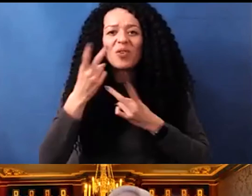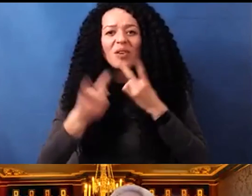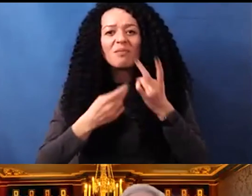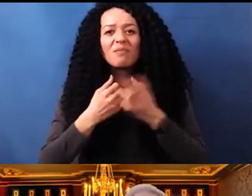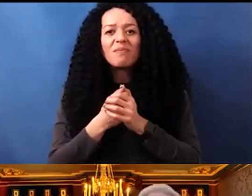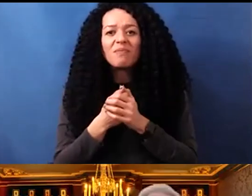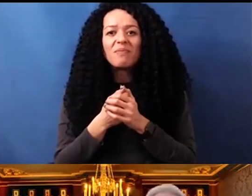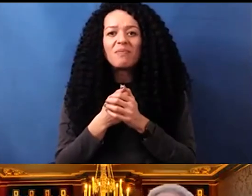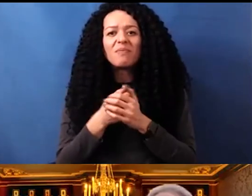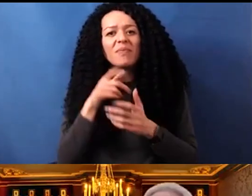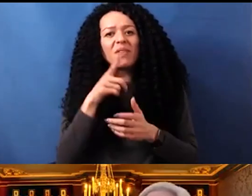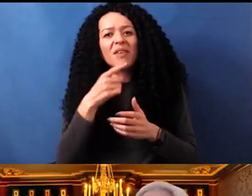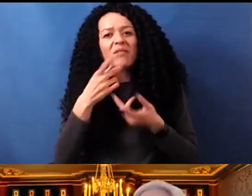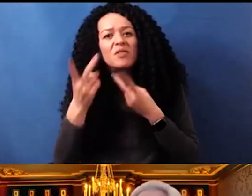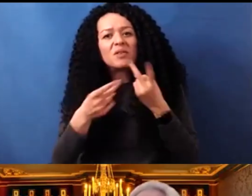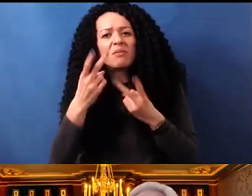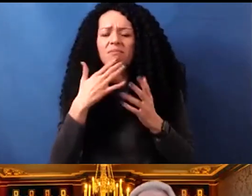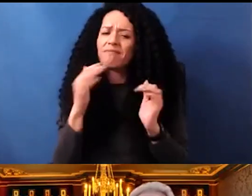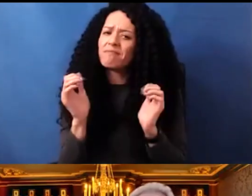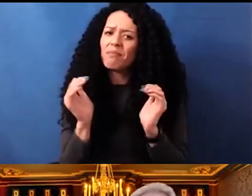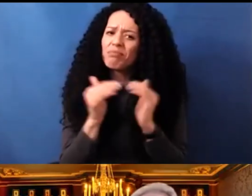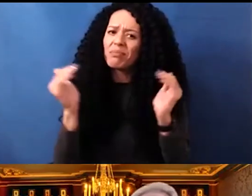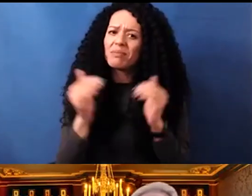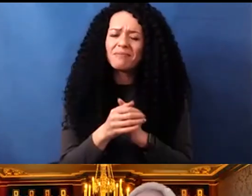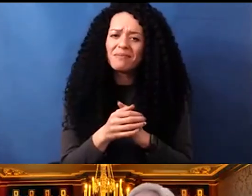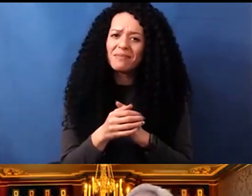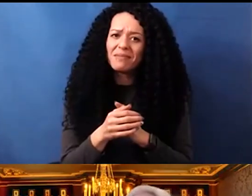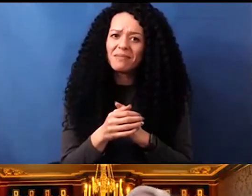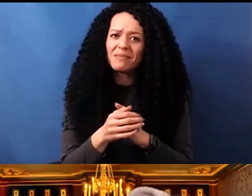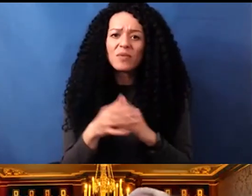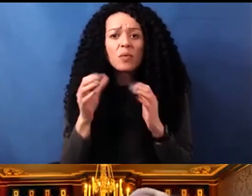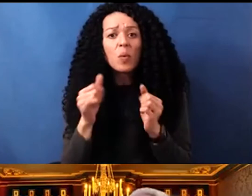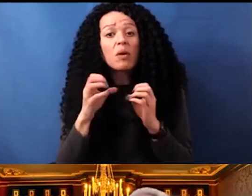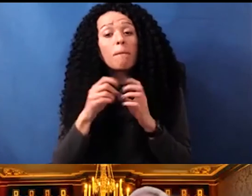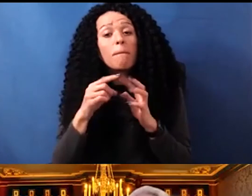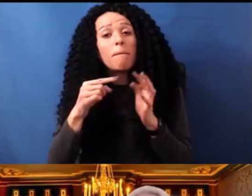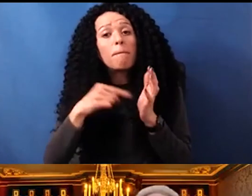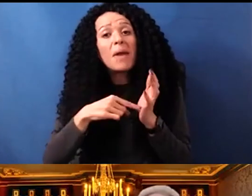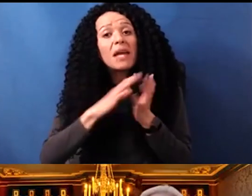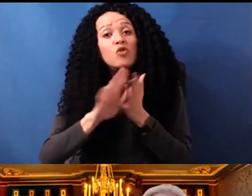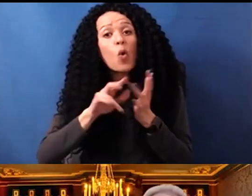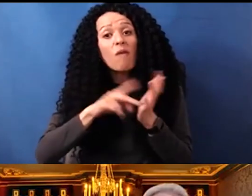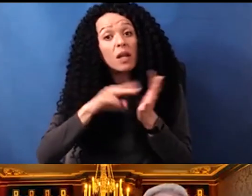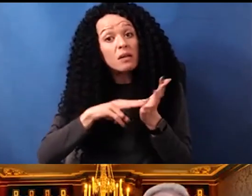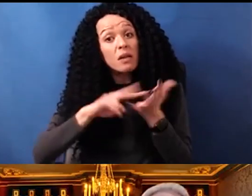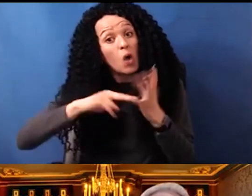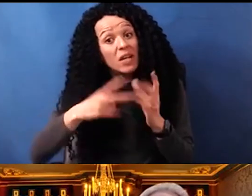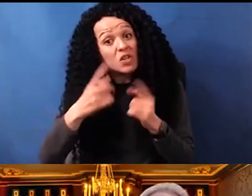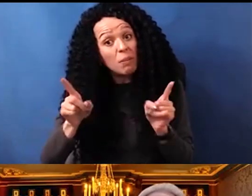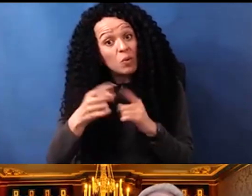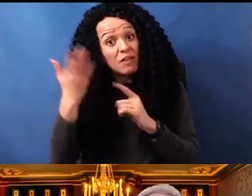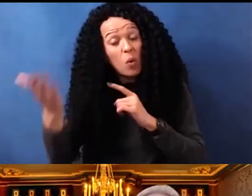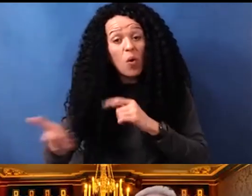to this tune were very fitting. So good of Herr Beethoven to arrange the music for her. Quite.